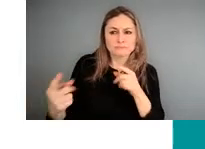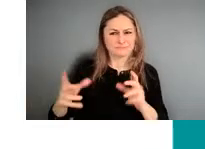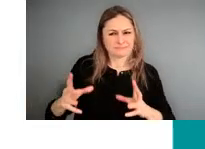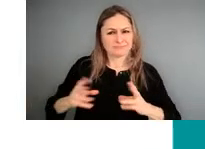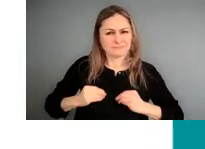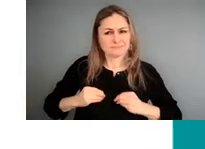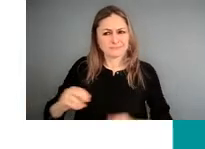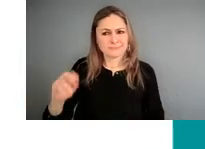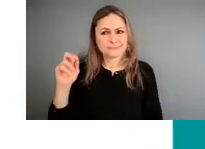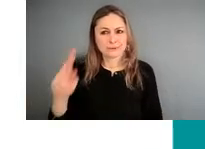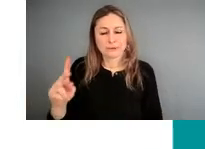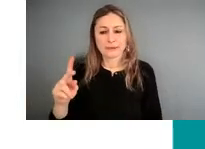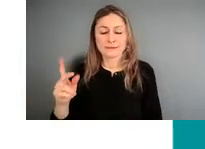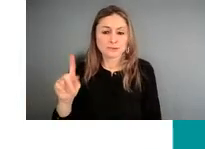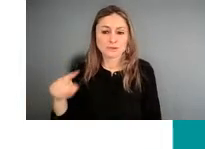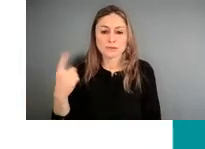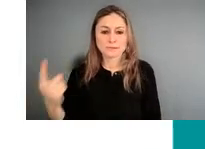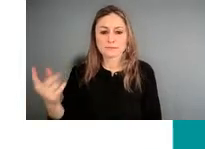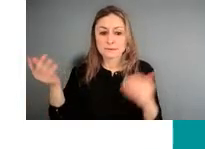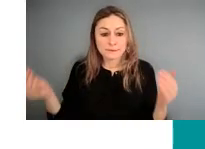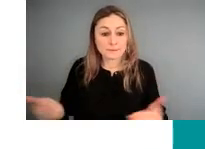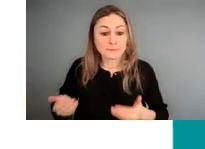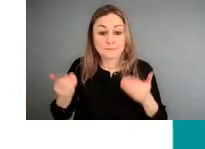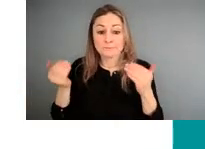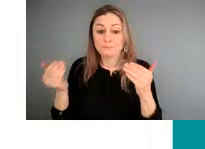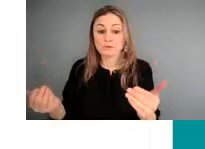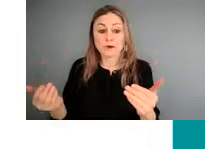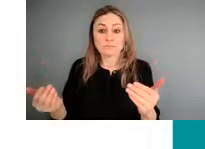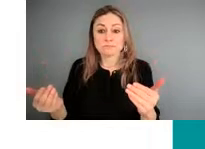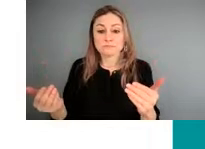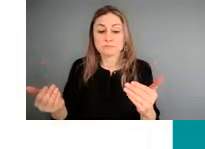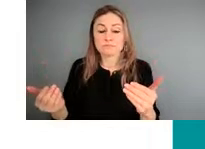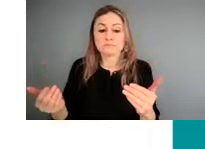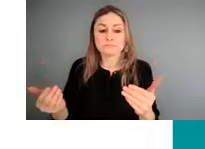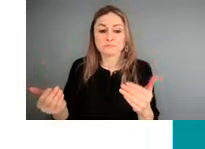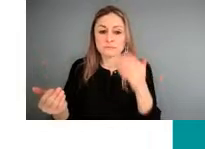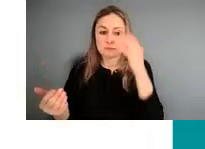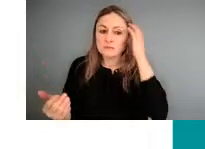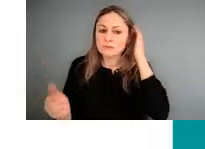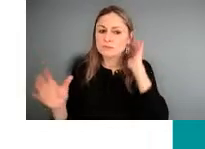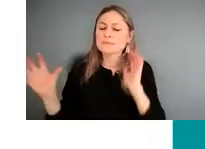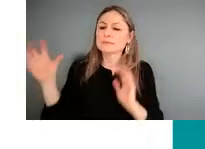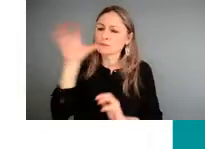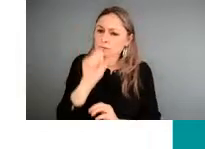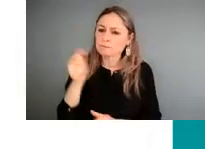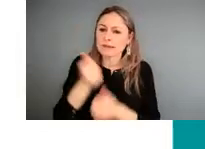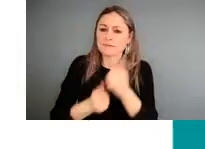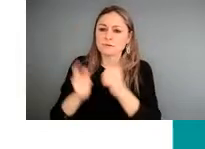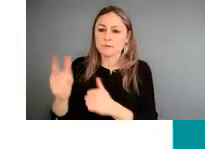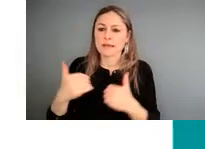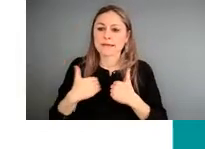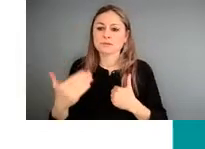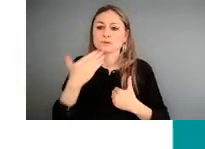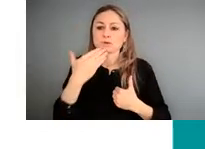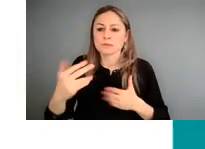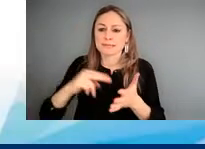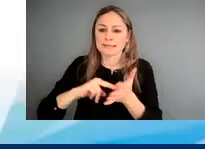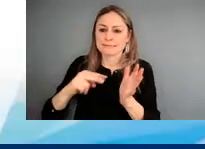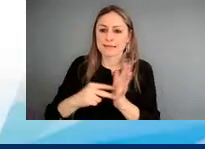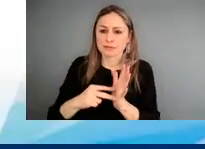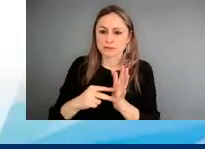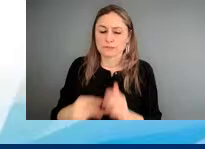remember to move up. And for us to assume and have good intentions. Next slide,